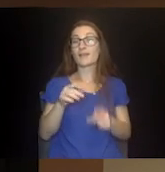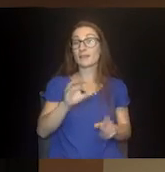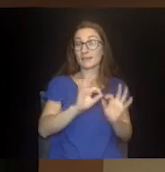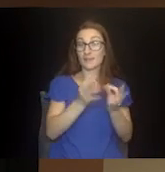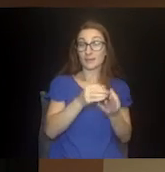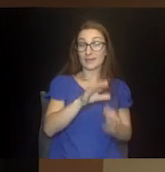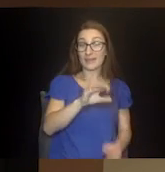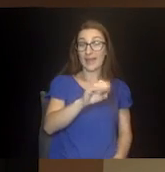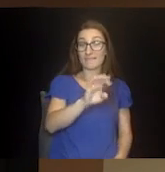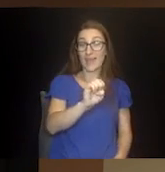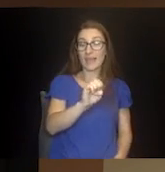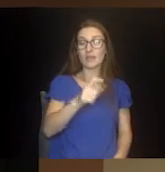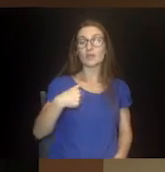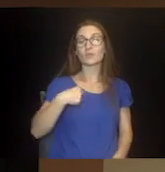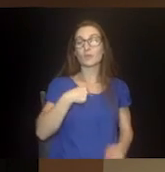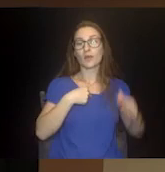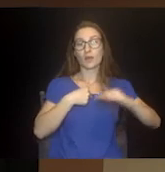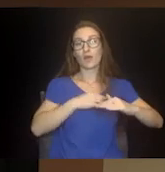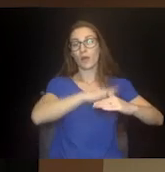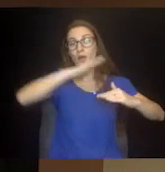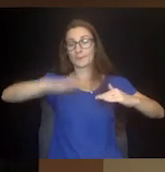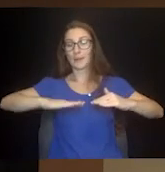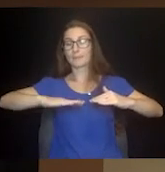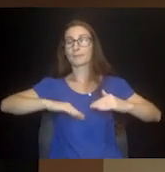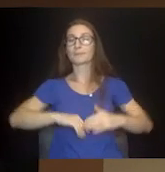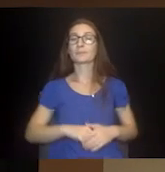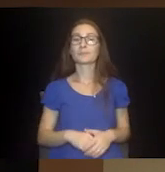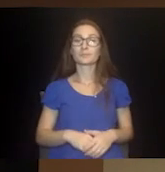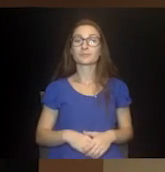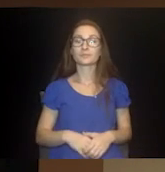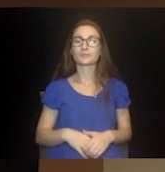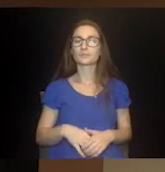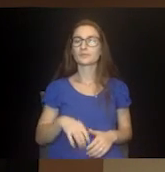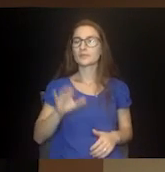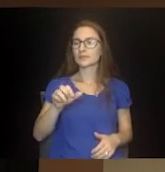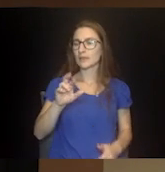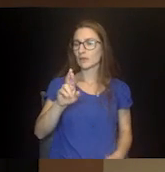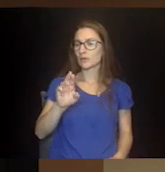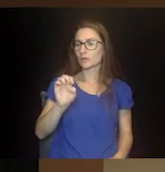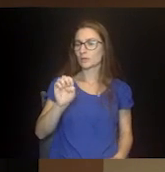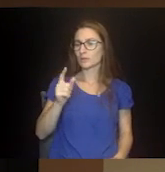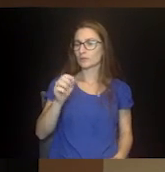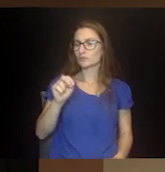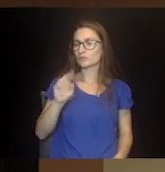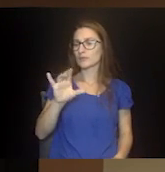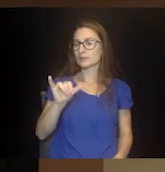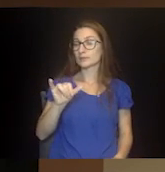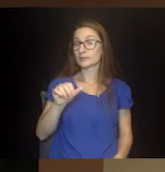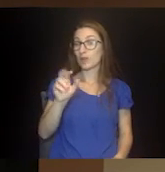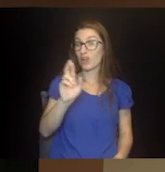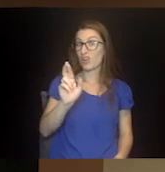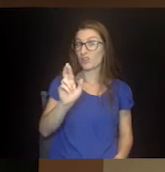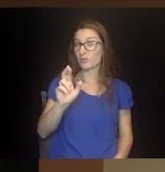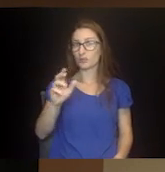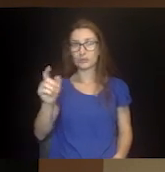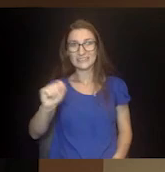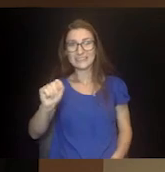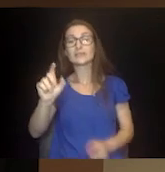same spot as the Family Cafe booth. So we'll be in the Regency. Is it Regency R or Regency